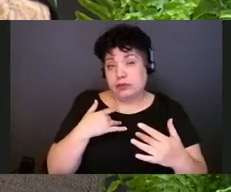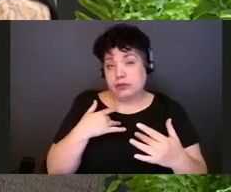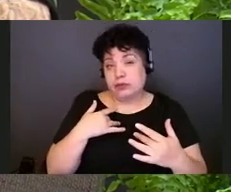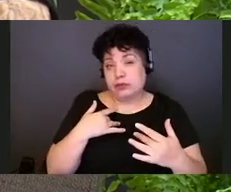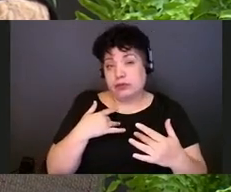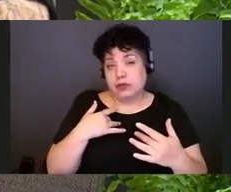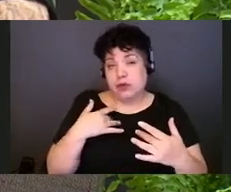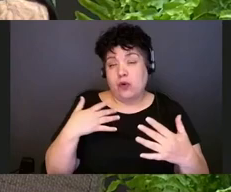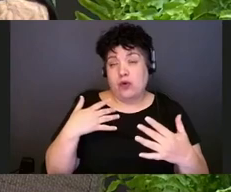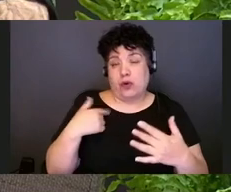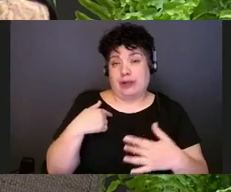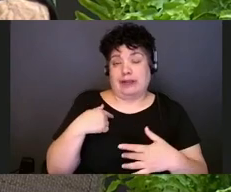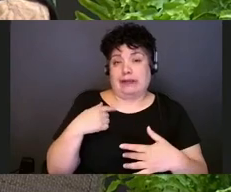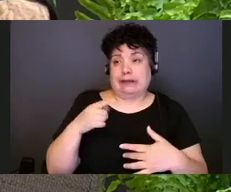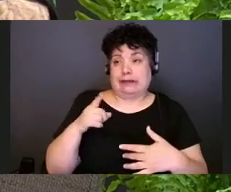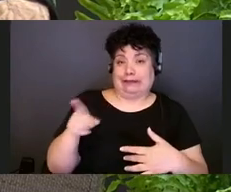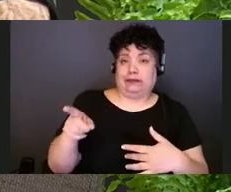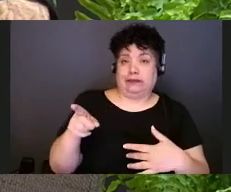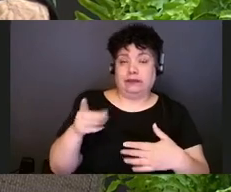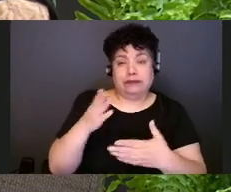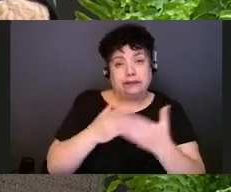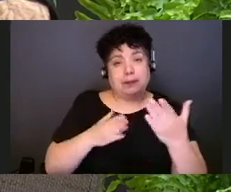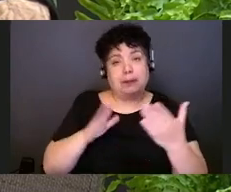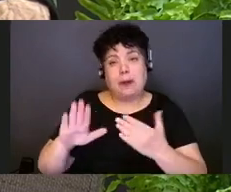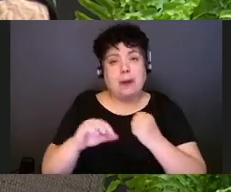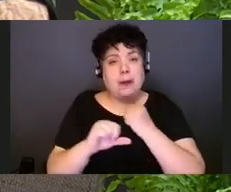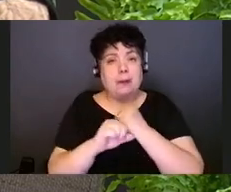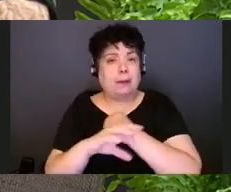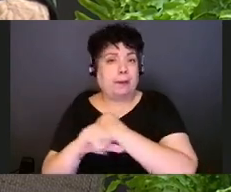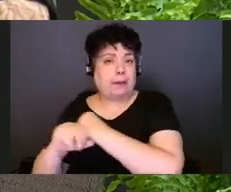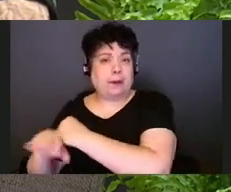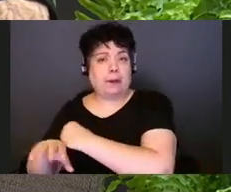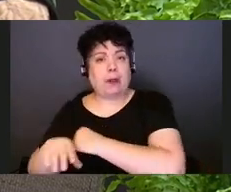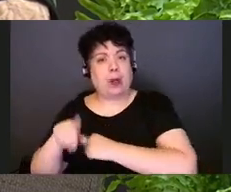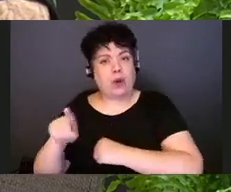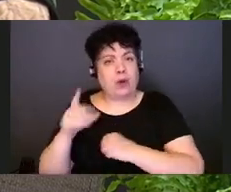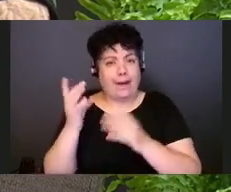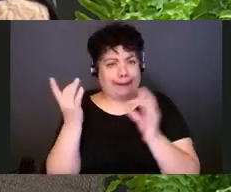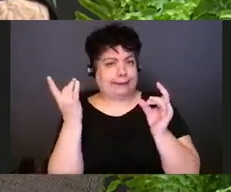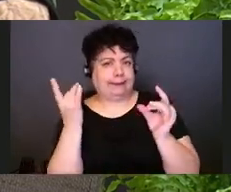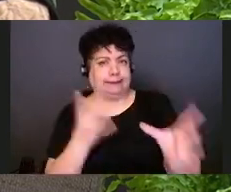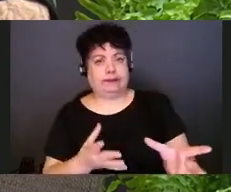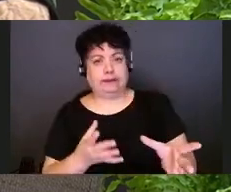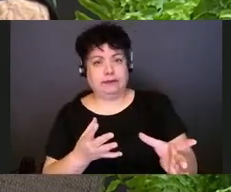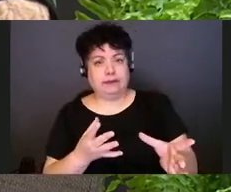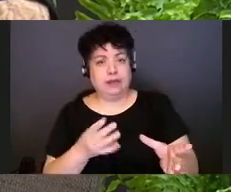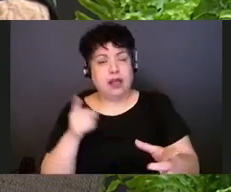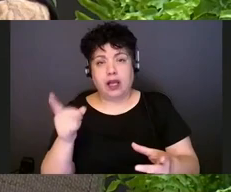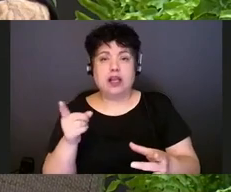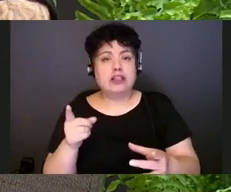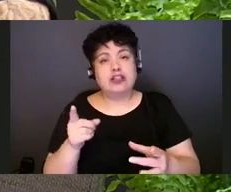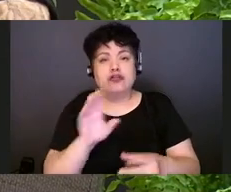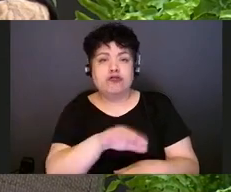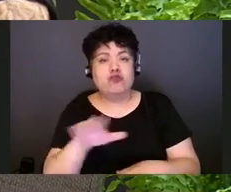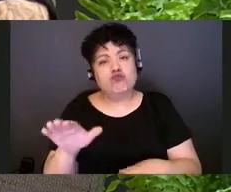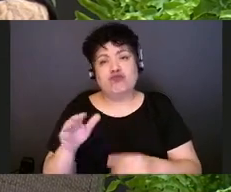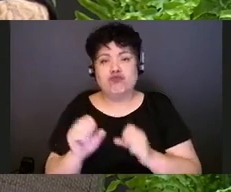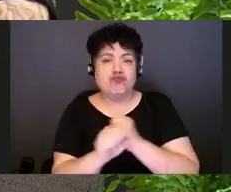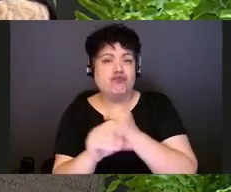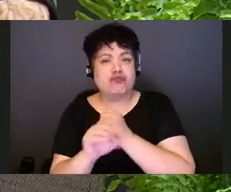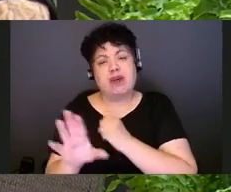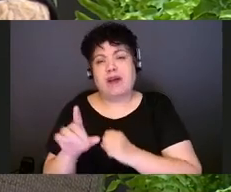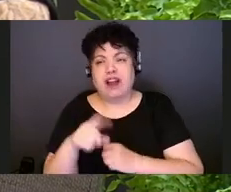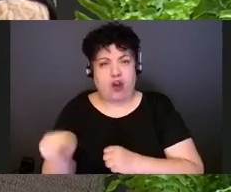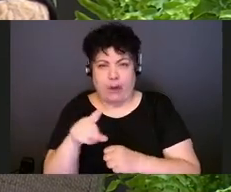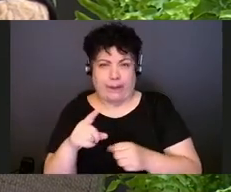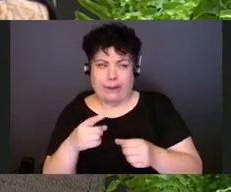propaganda of hate of any kind. Stay away from hate. And it's